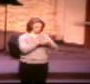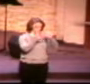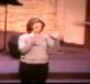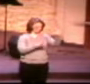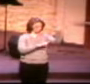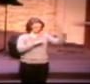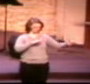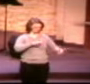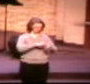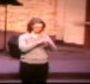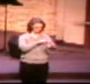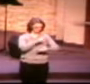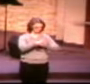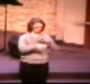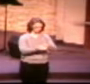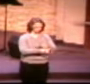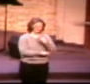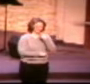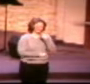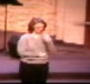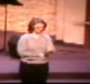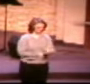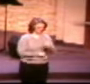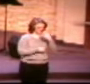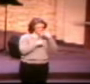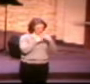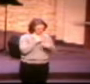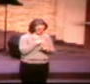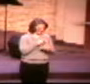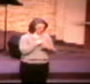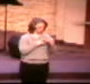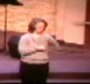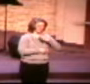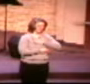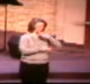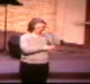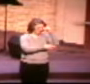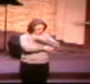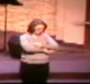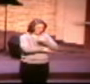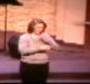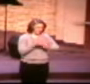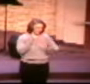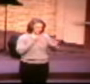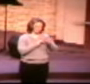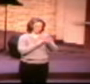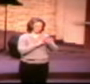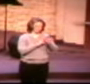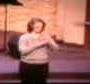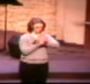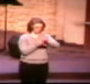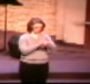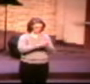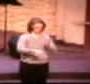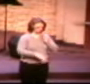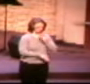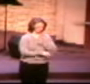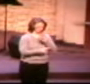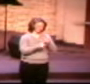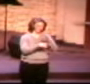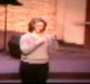come into the world says the blood of my Son, of Jesus, cleanses us from